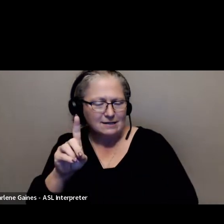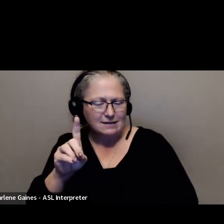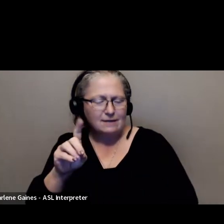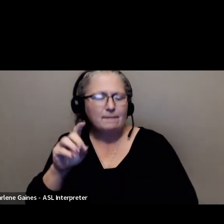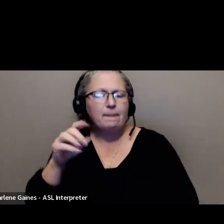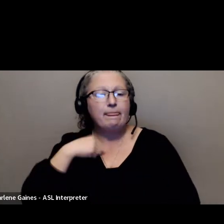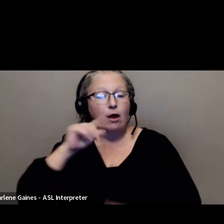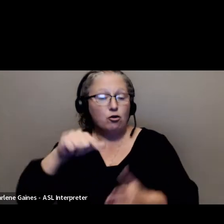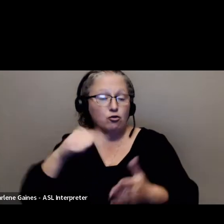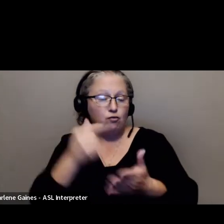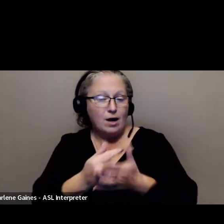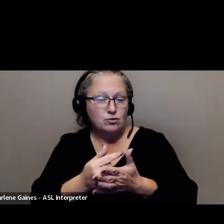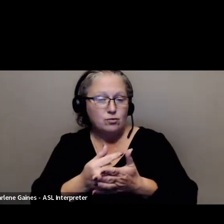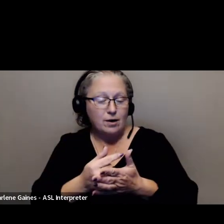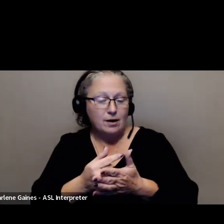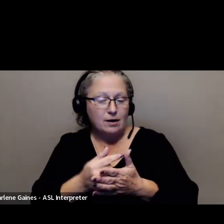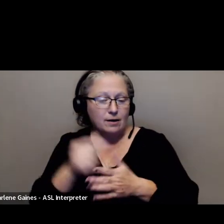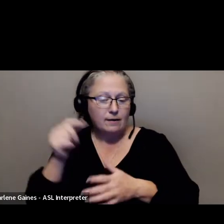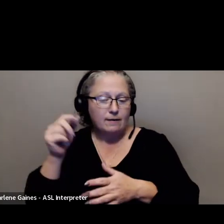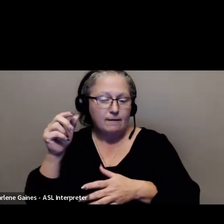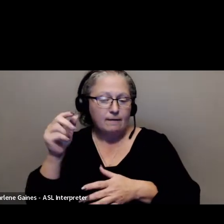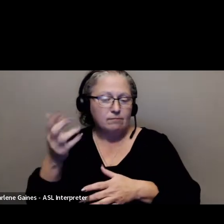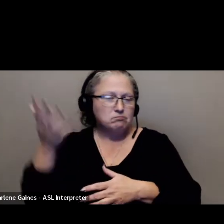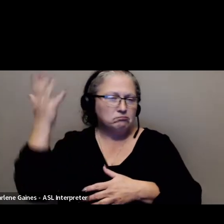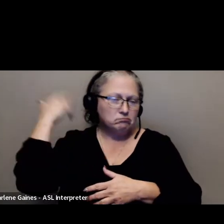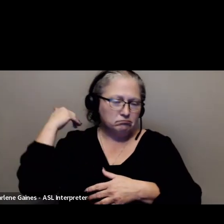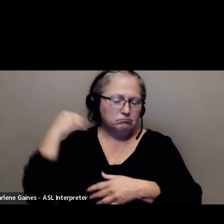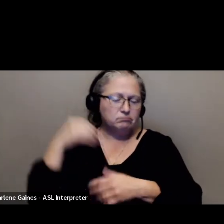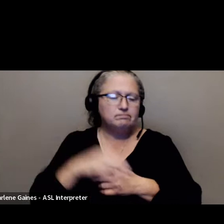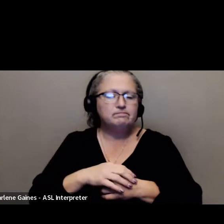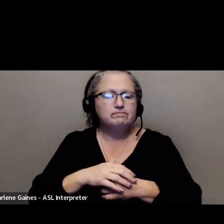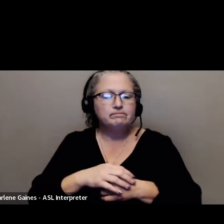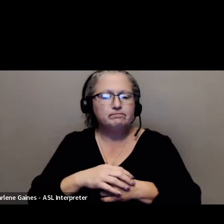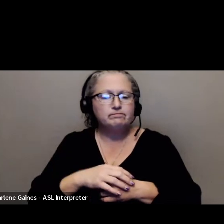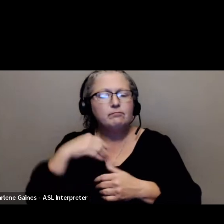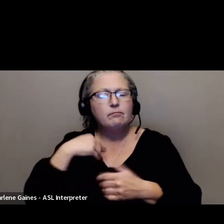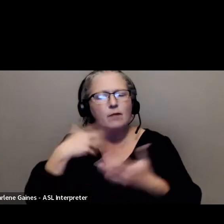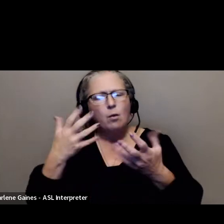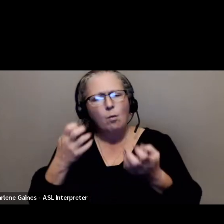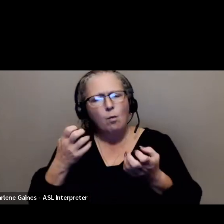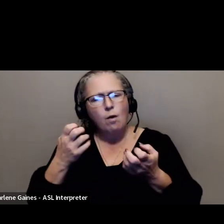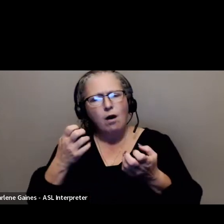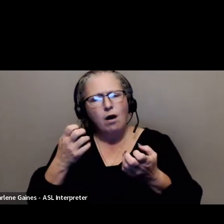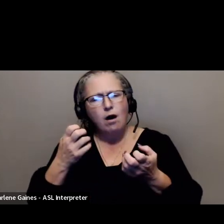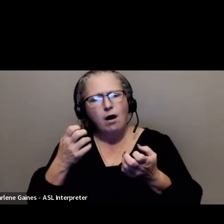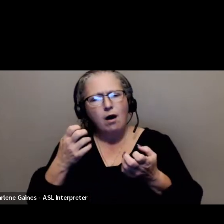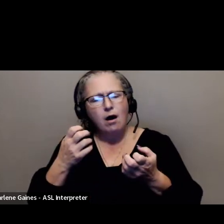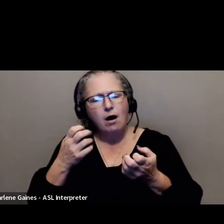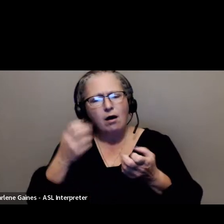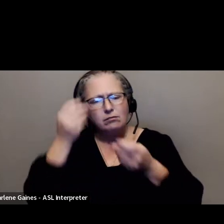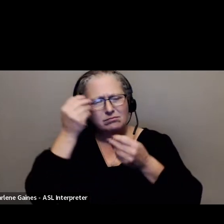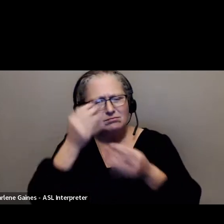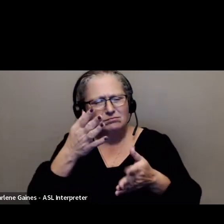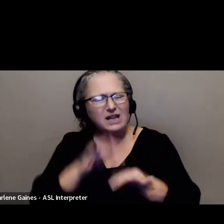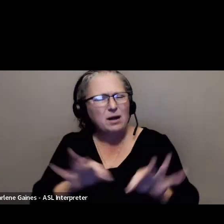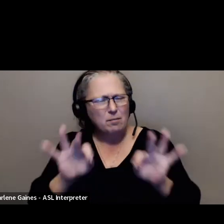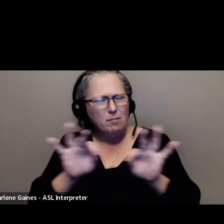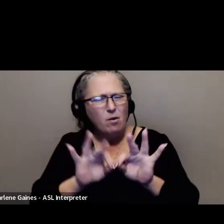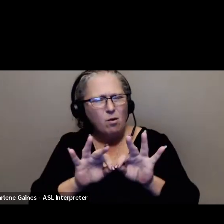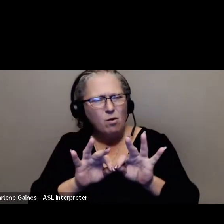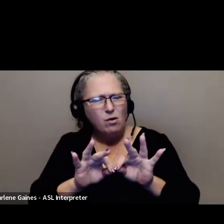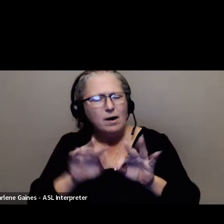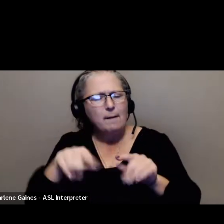I graduated a while back. And I just wanted to bring to your attention the importance of